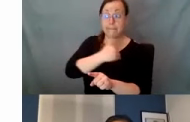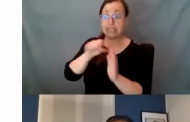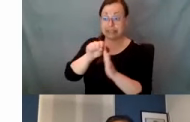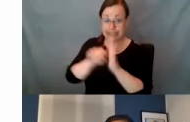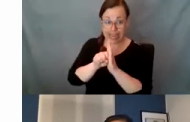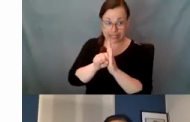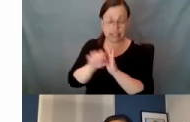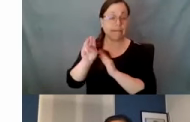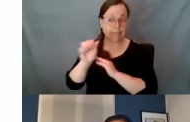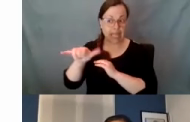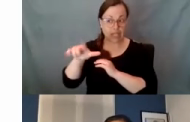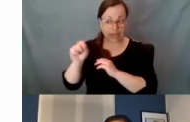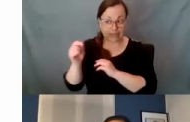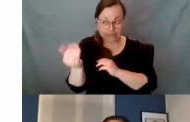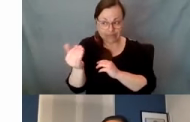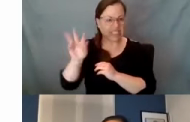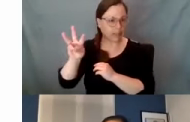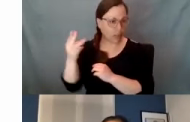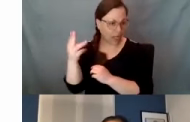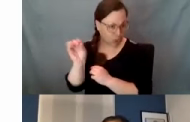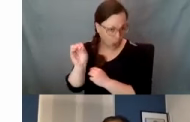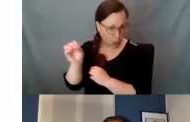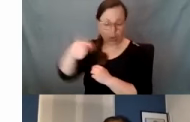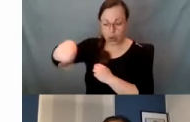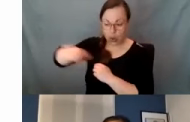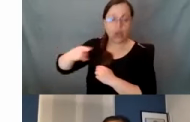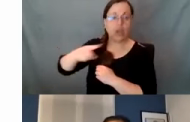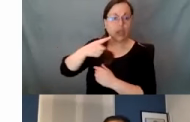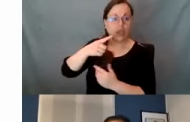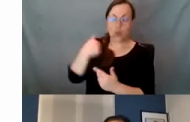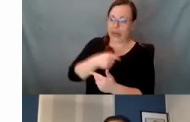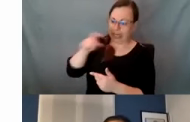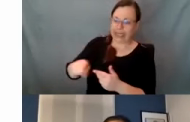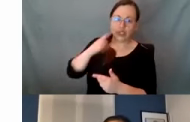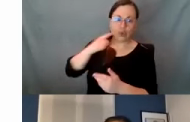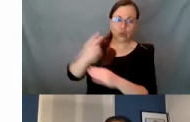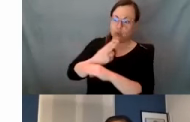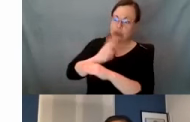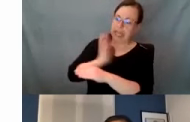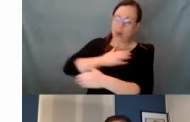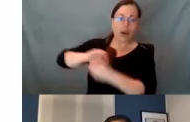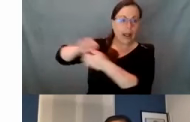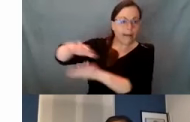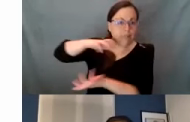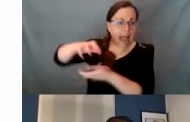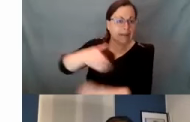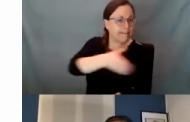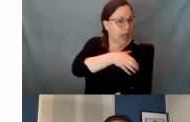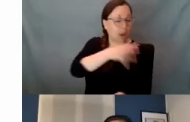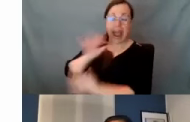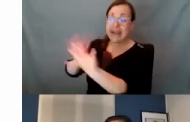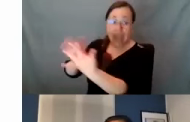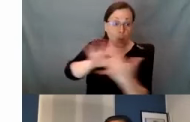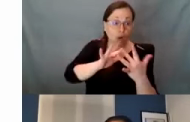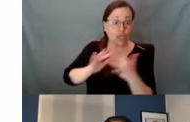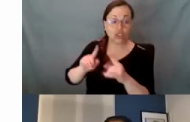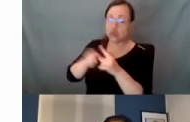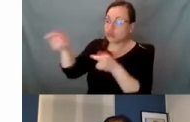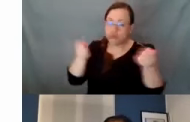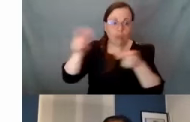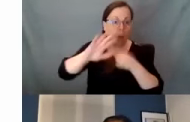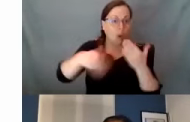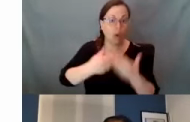was critical for WHO to use our convening power and our networks to bring all the experts every